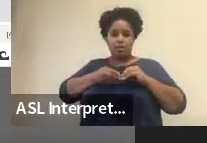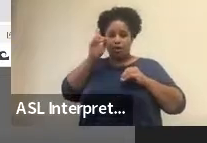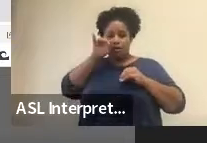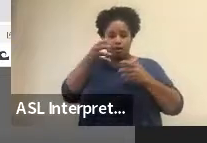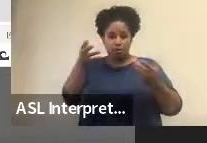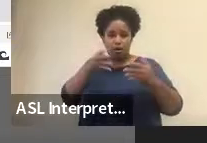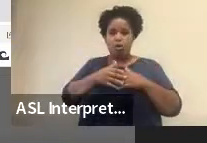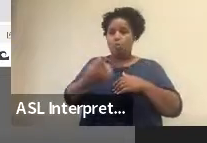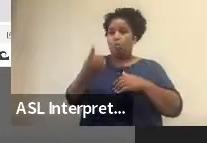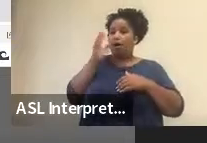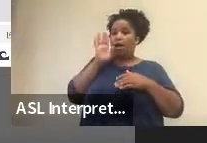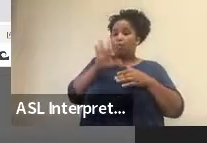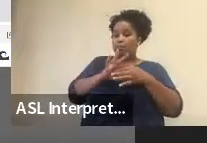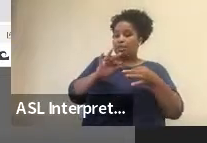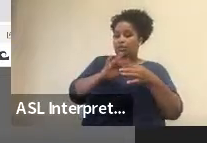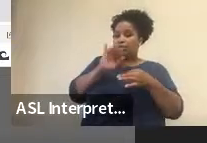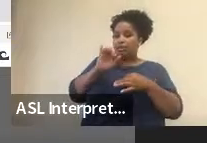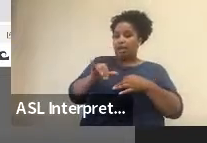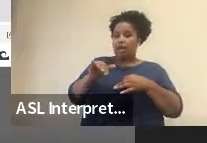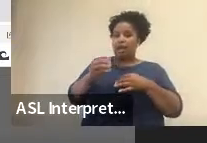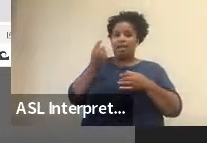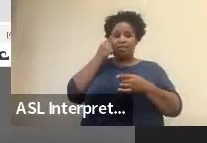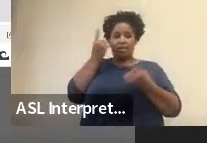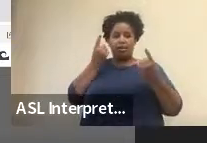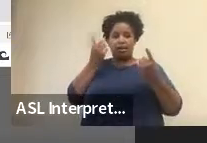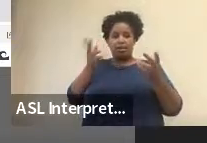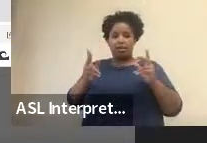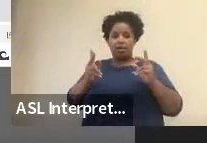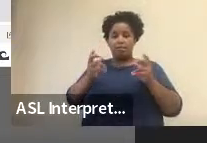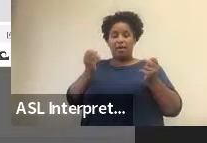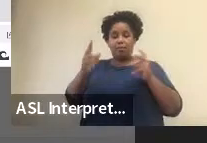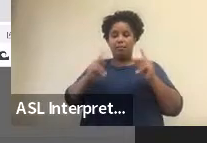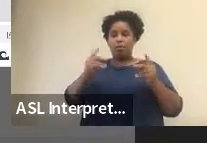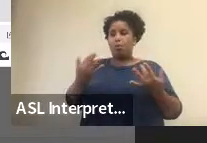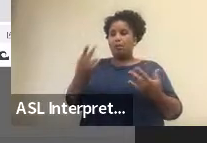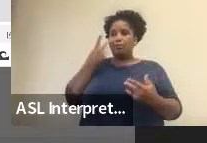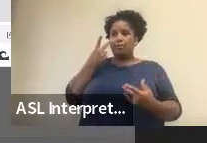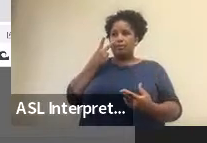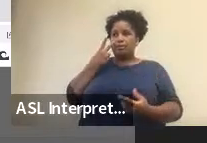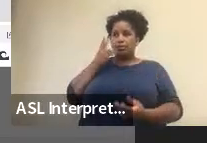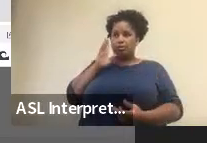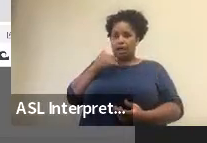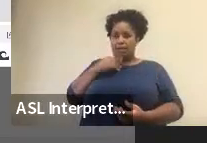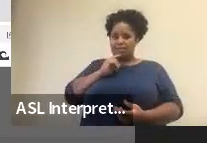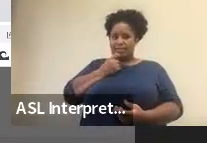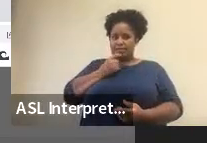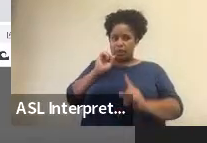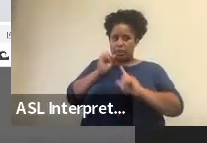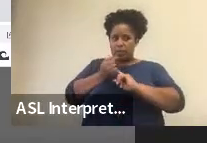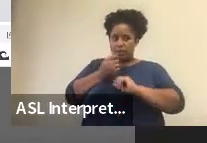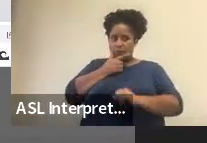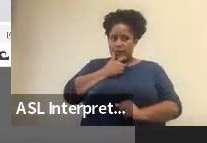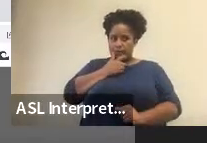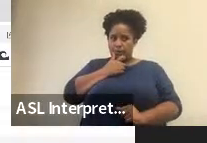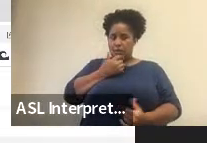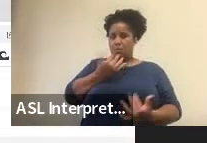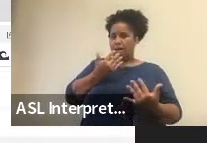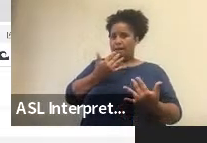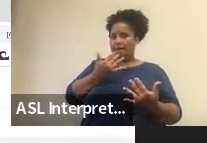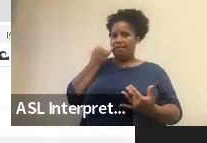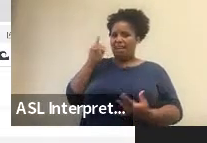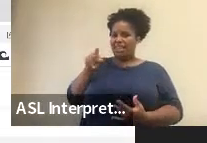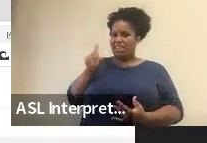one thing I will say is that I think a lot of people wait to see if they're going to have a severe case. If they're going to